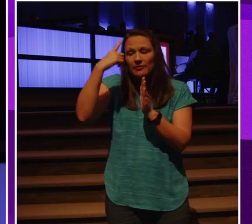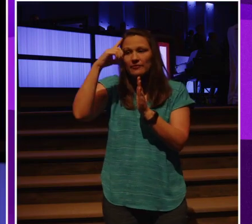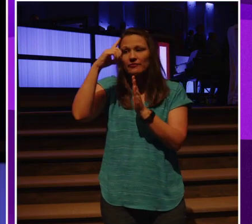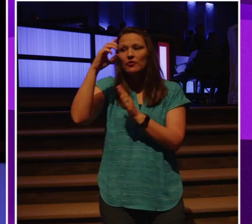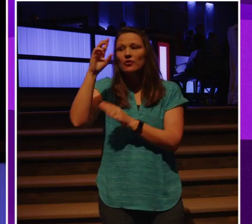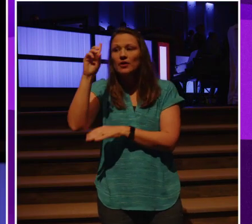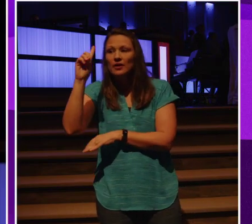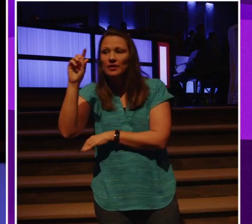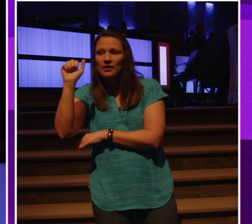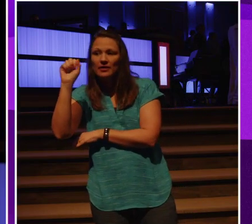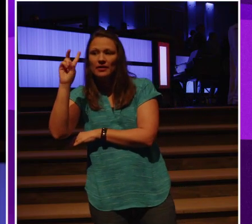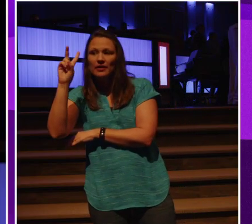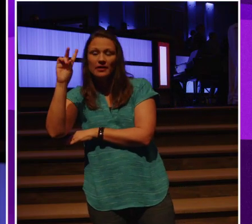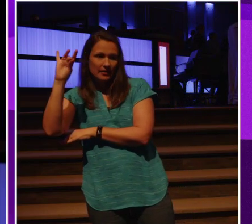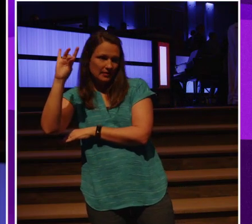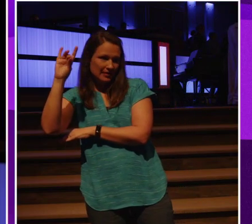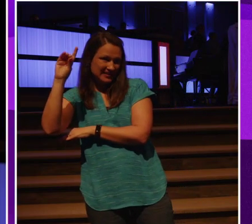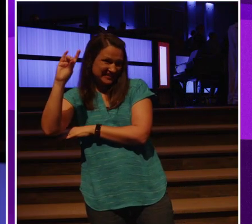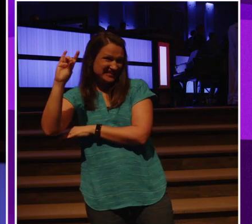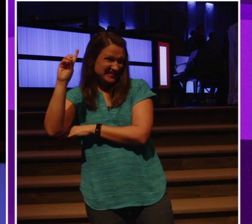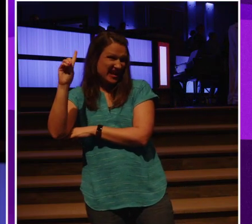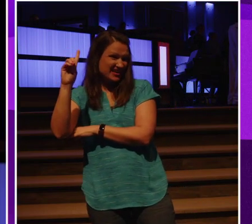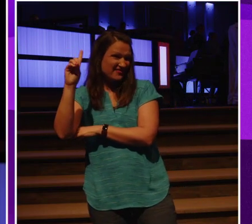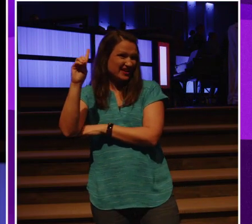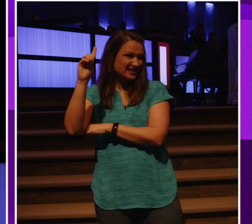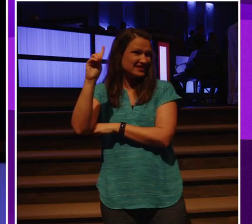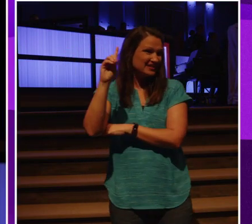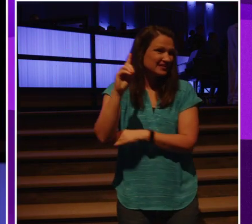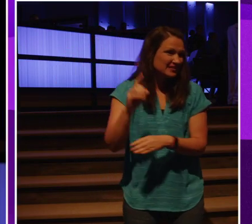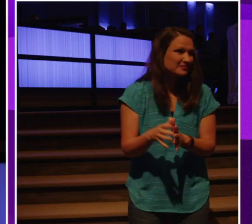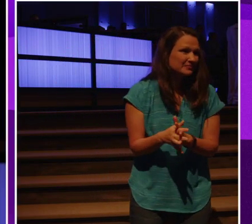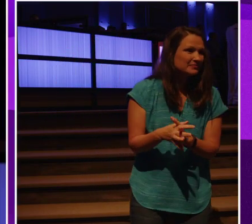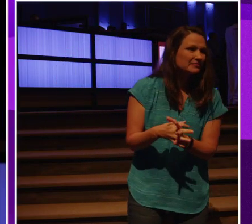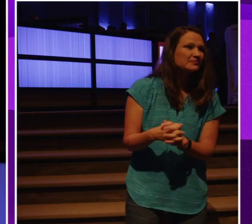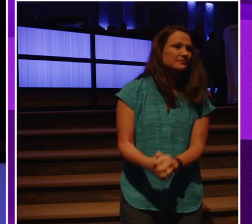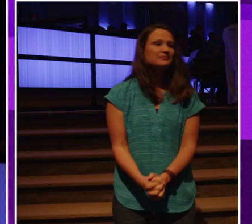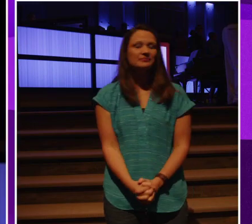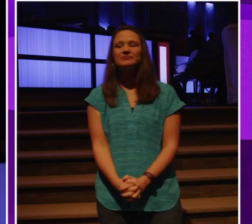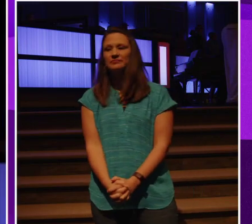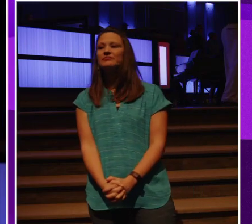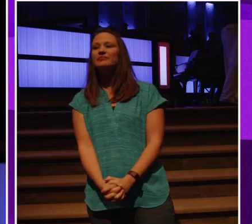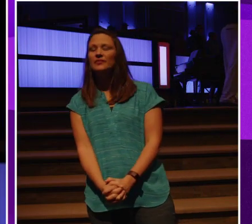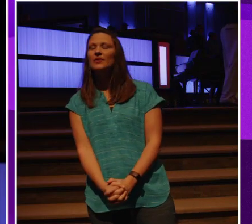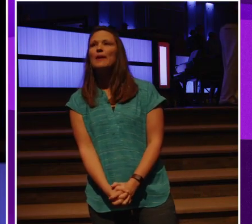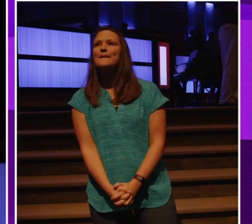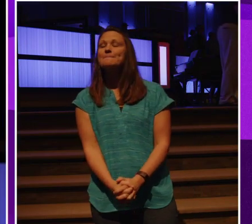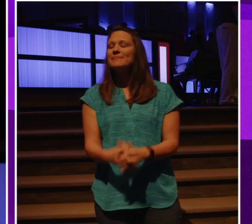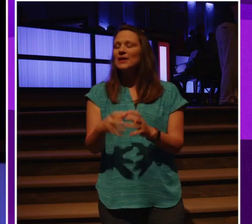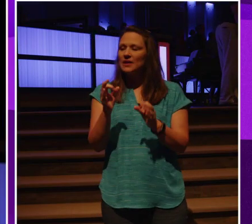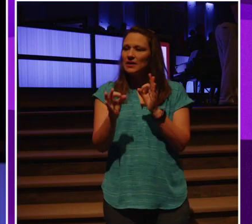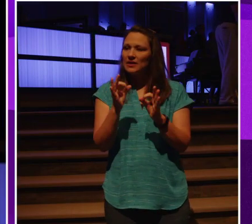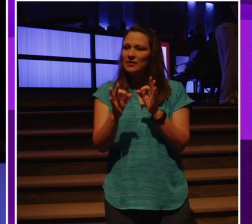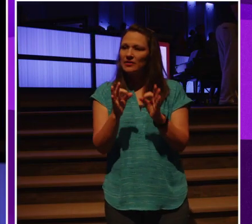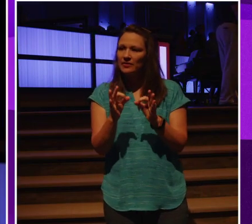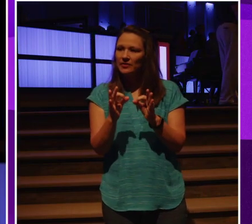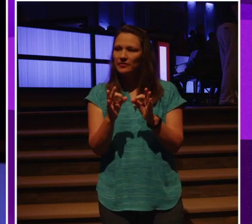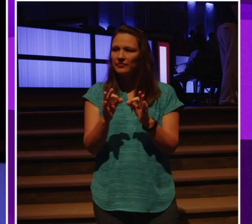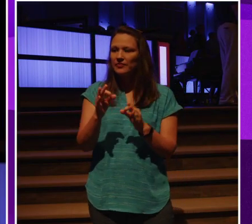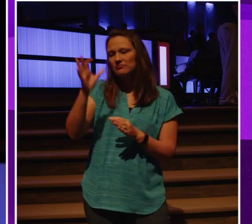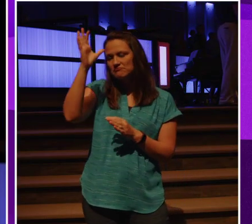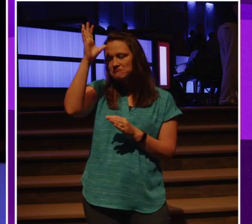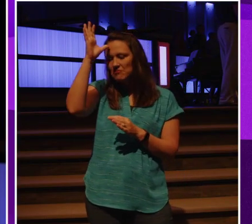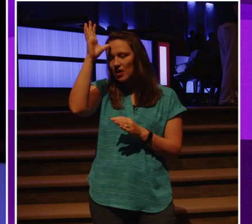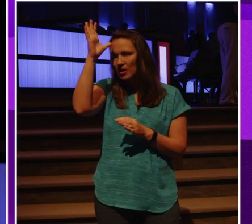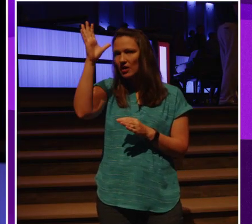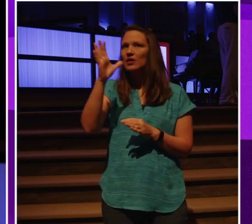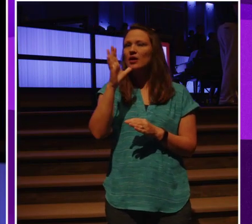We love Brother David, his team that serve us here at Central for the children's ministry. And if you're a parent, or it's children's ministry, and if